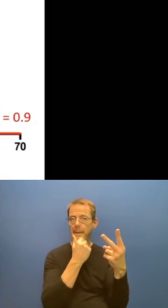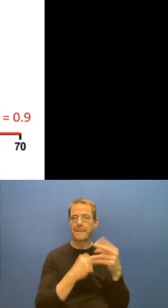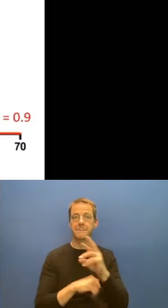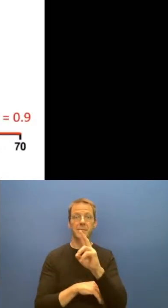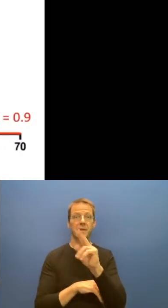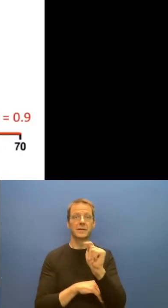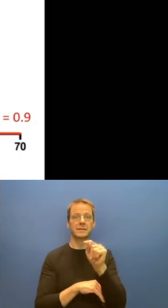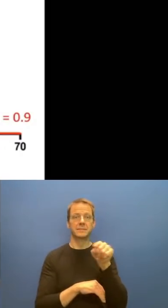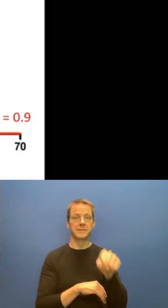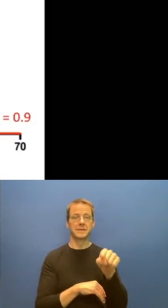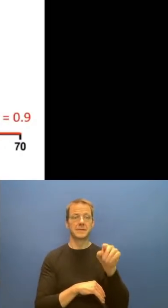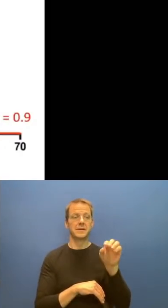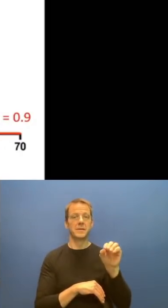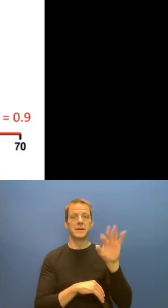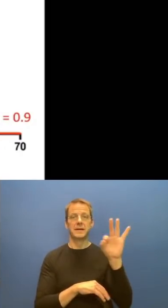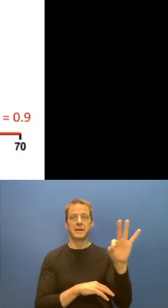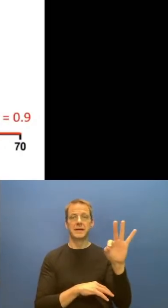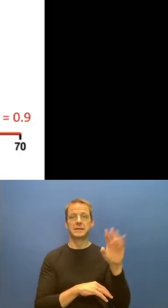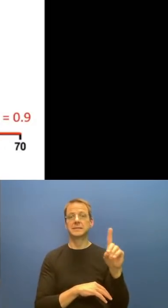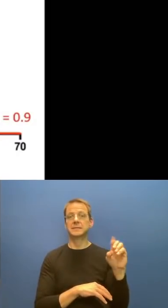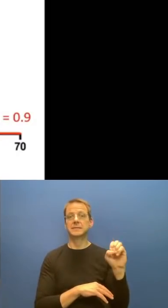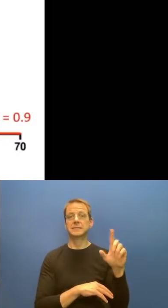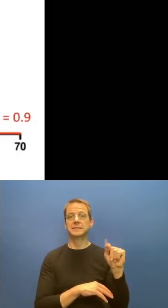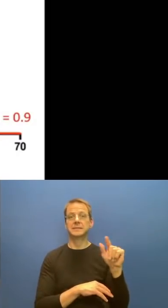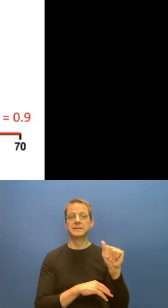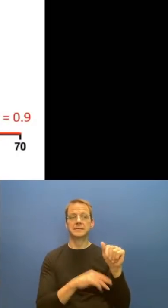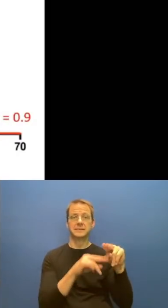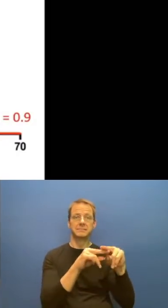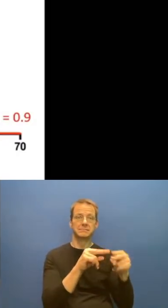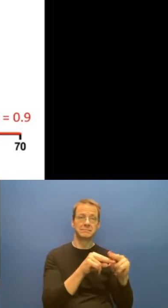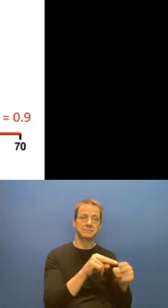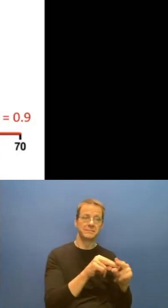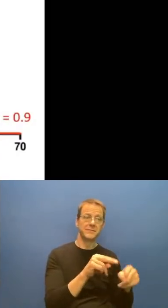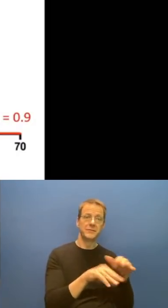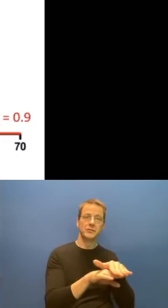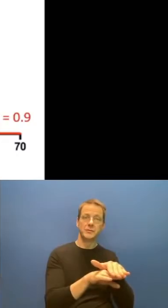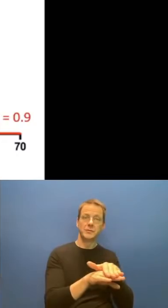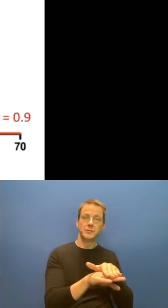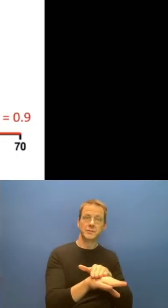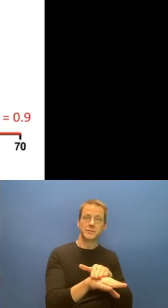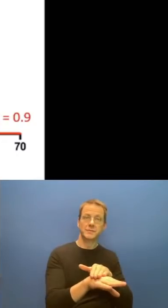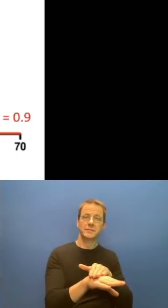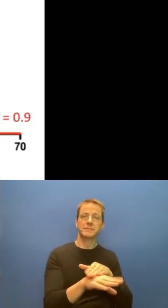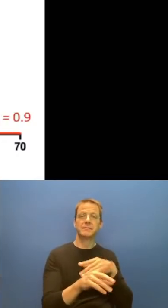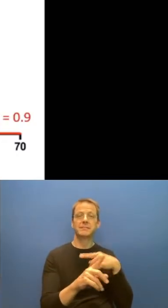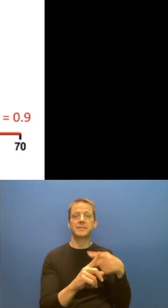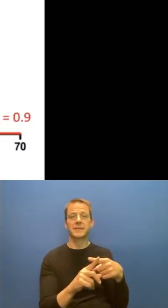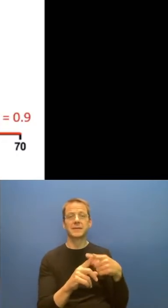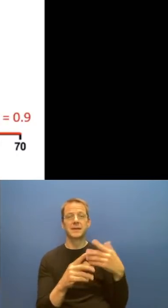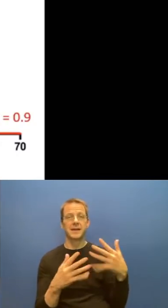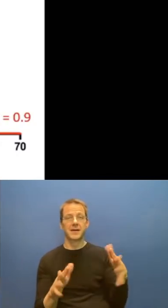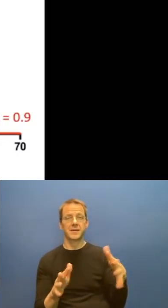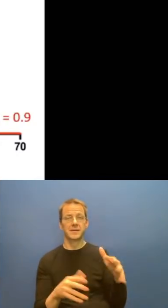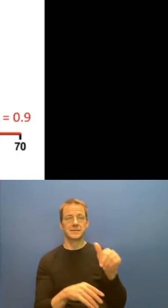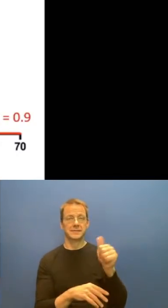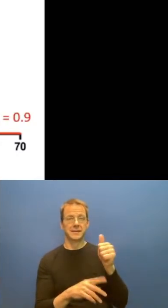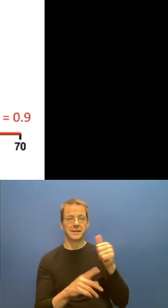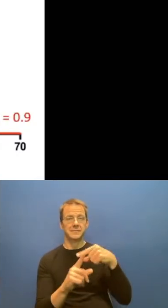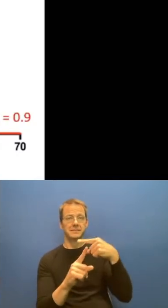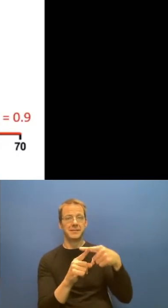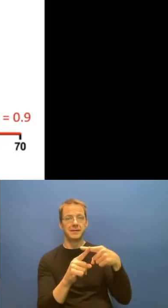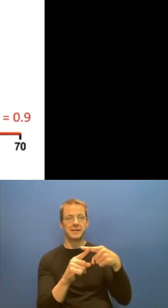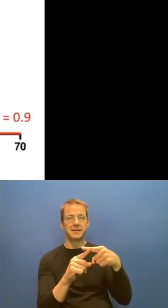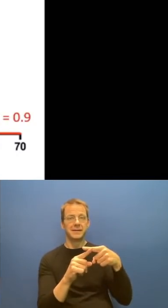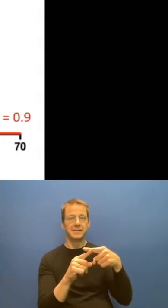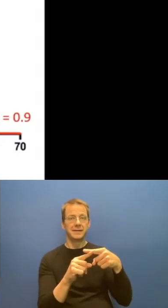10 cases already rooted in a community of new variant that is 50% more